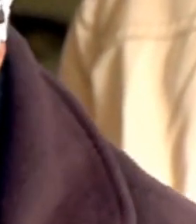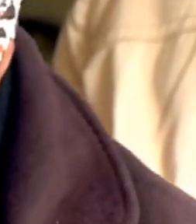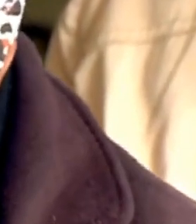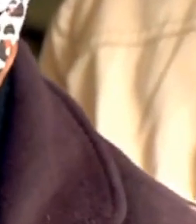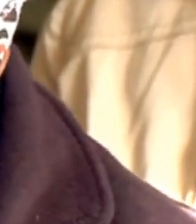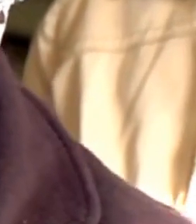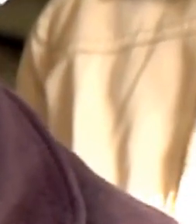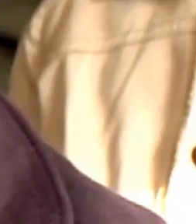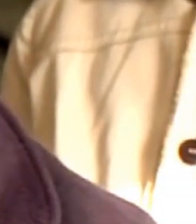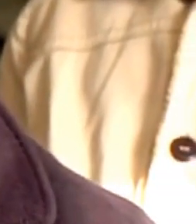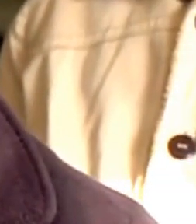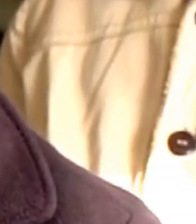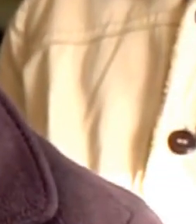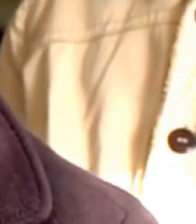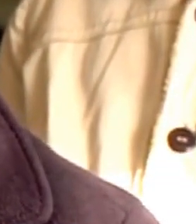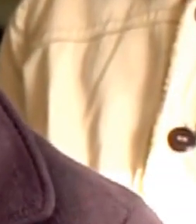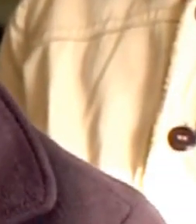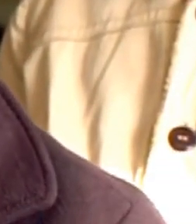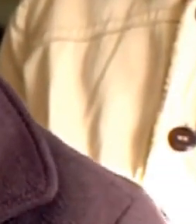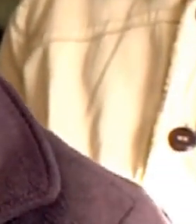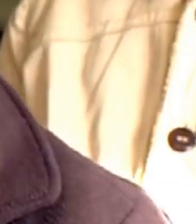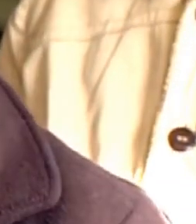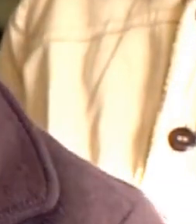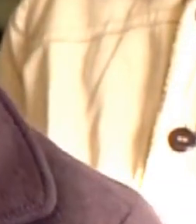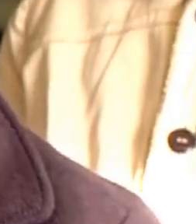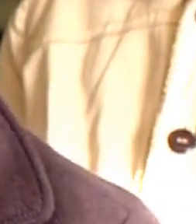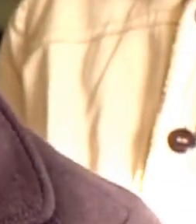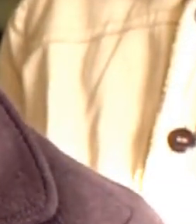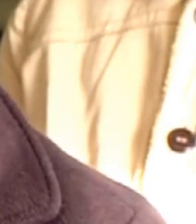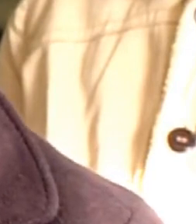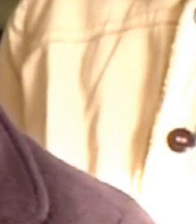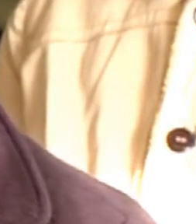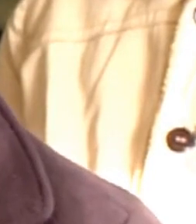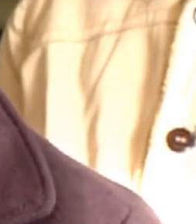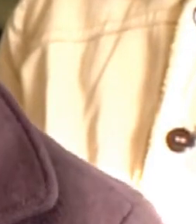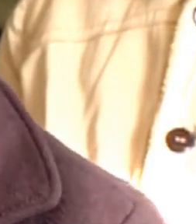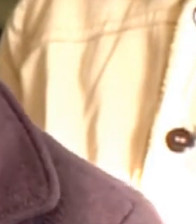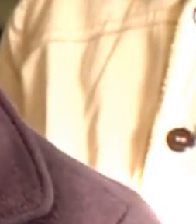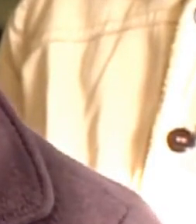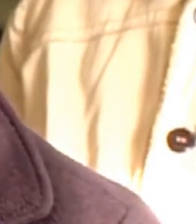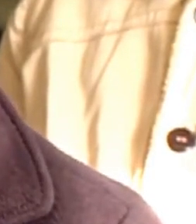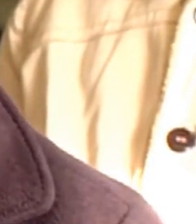Thokozani emakhosini, ngingomnye wabathwali bendabuko. Ewe